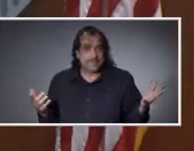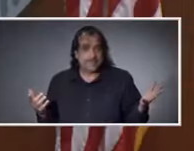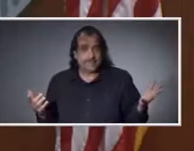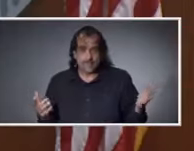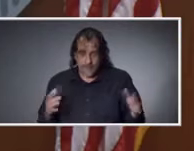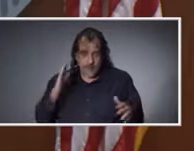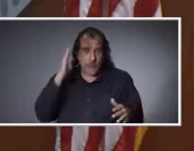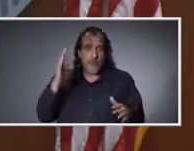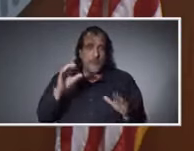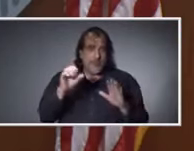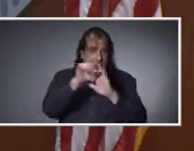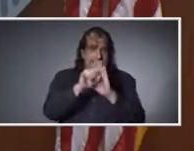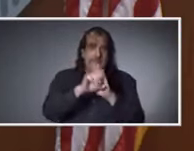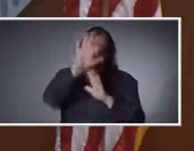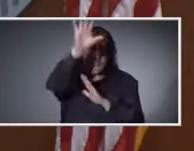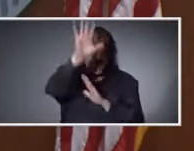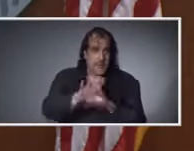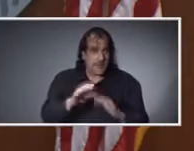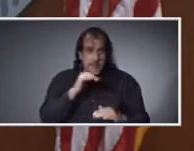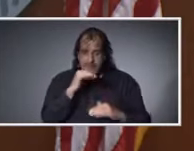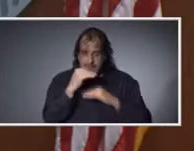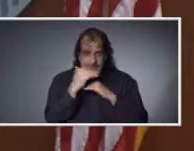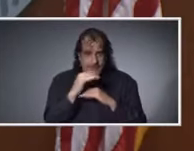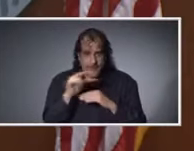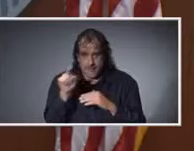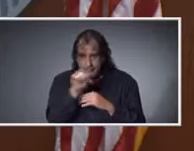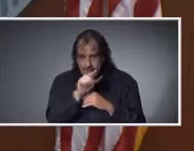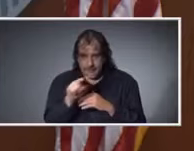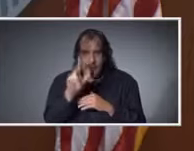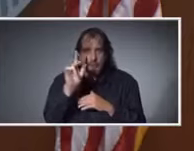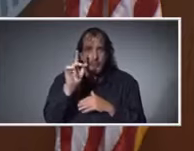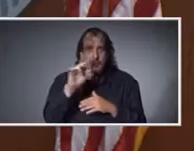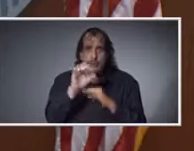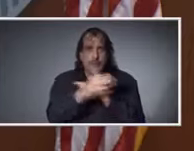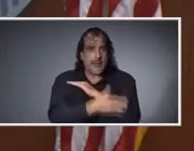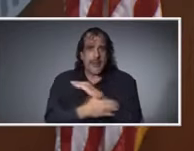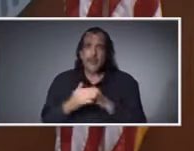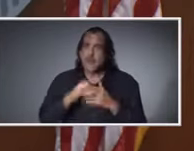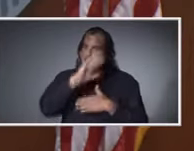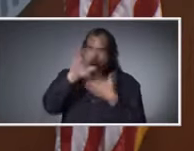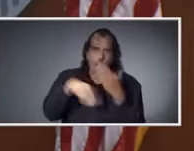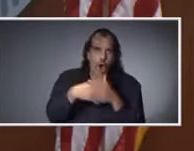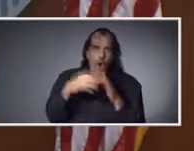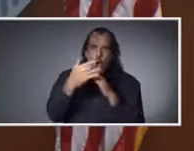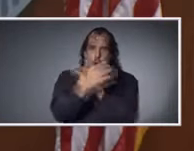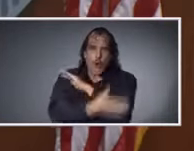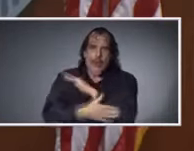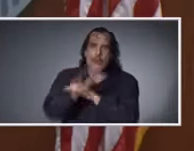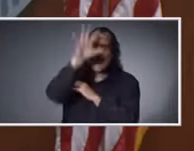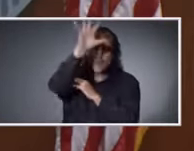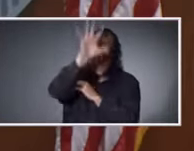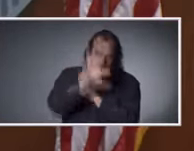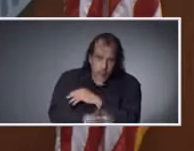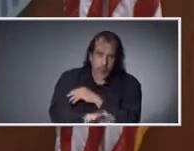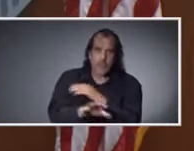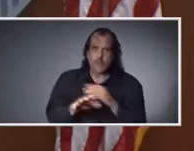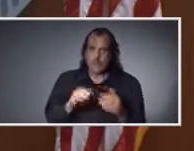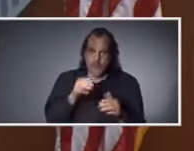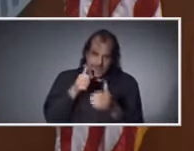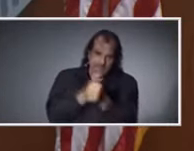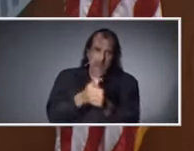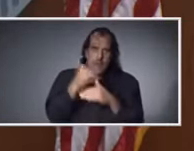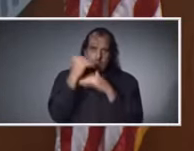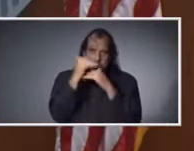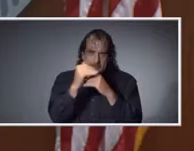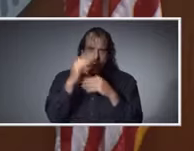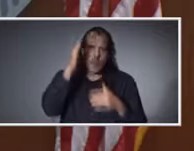statewide. Said the restrictions on bars would be to try to curb the growth of coronavirus cases among younger people. Dr. Anthony Fauci